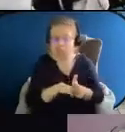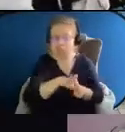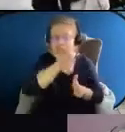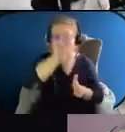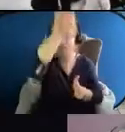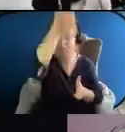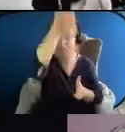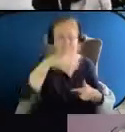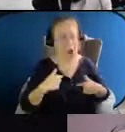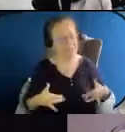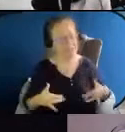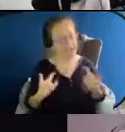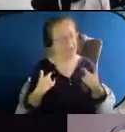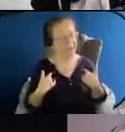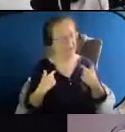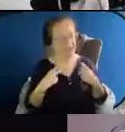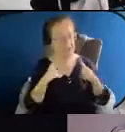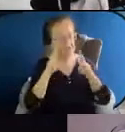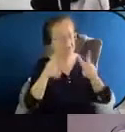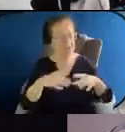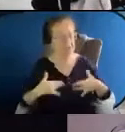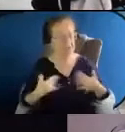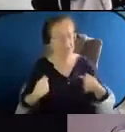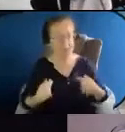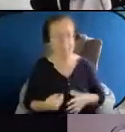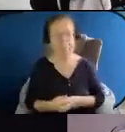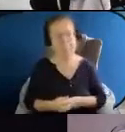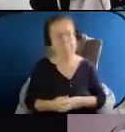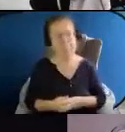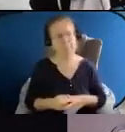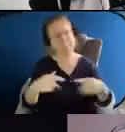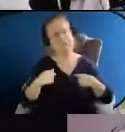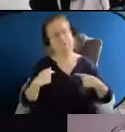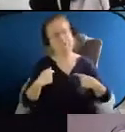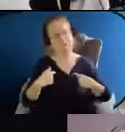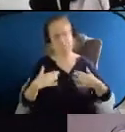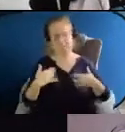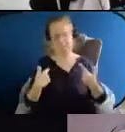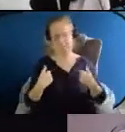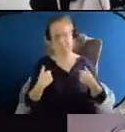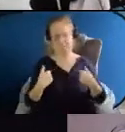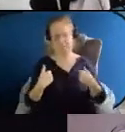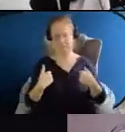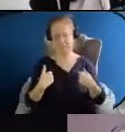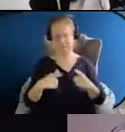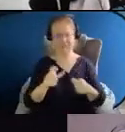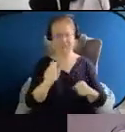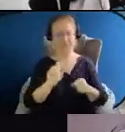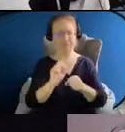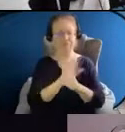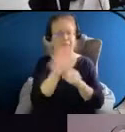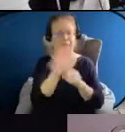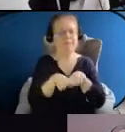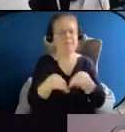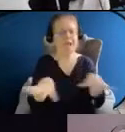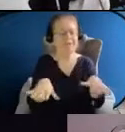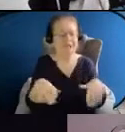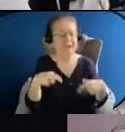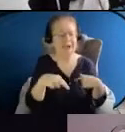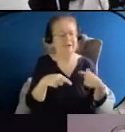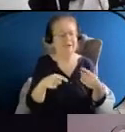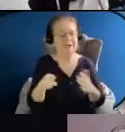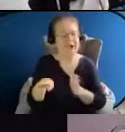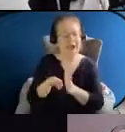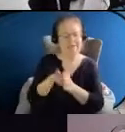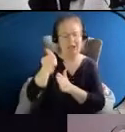place. I think as well, this pandemic has accelerated certainly the learning industry, in the sense